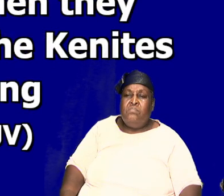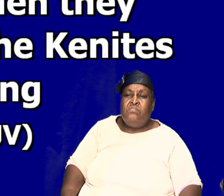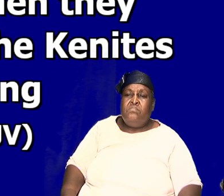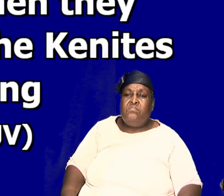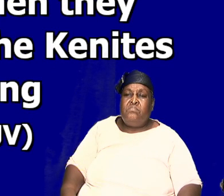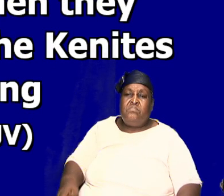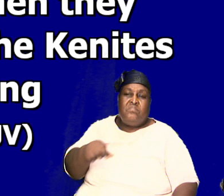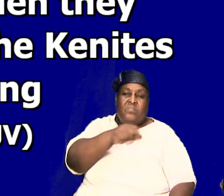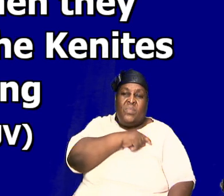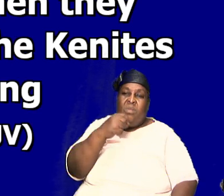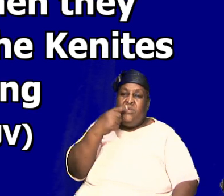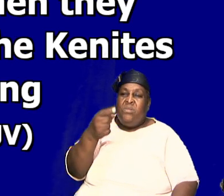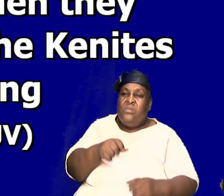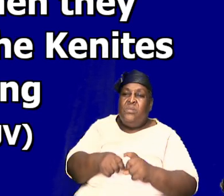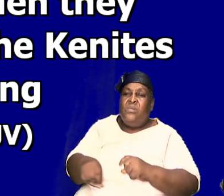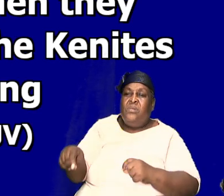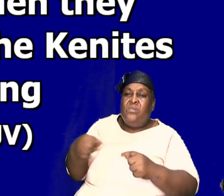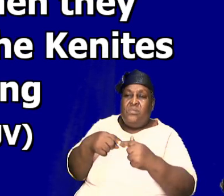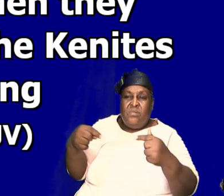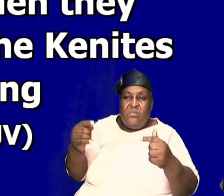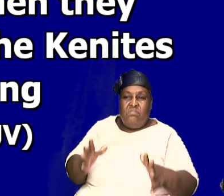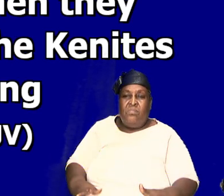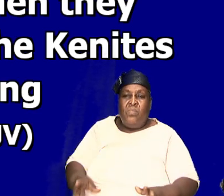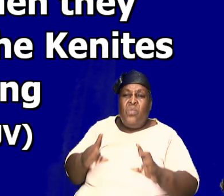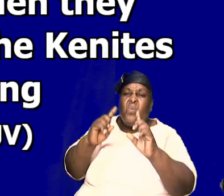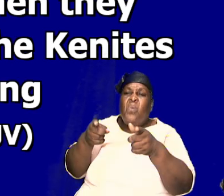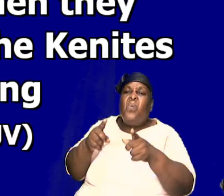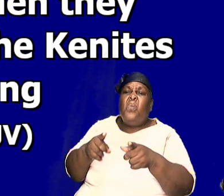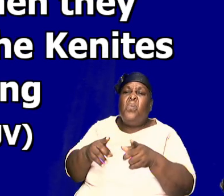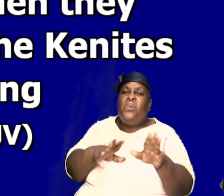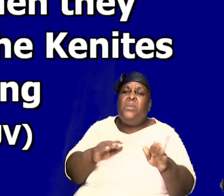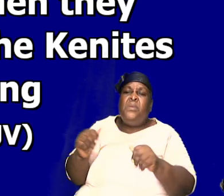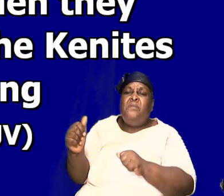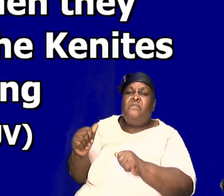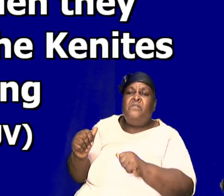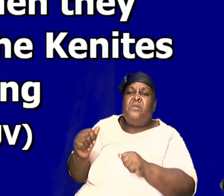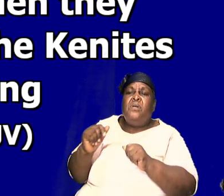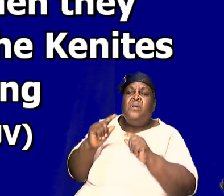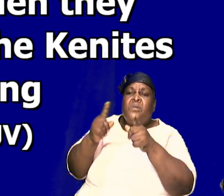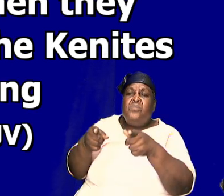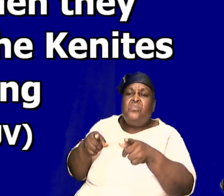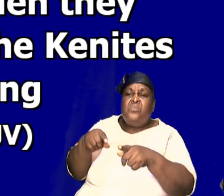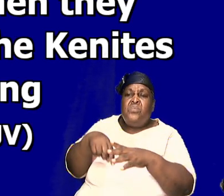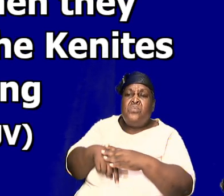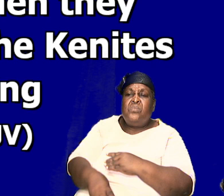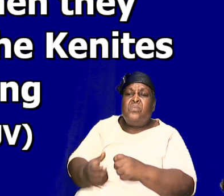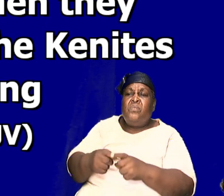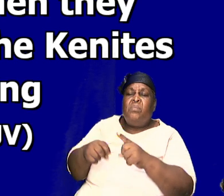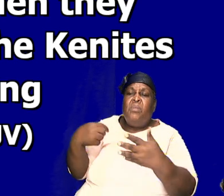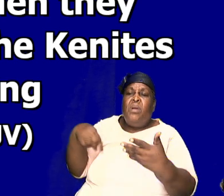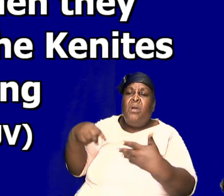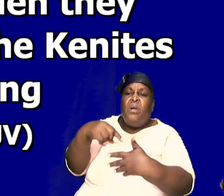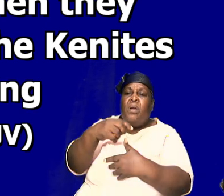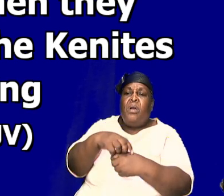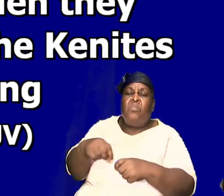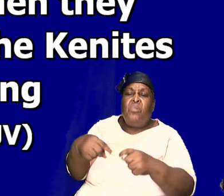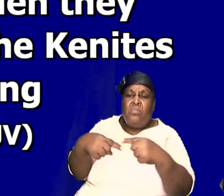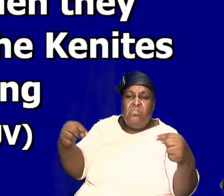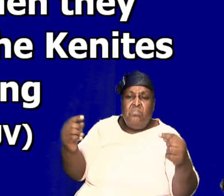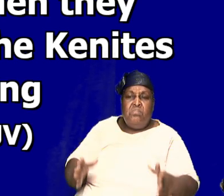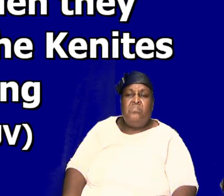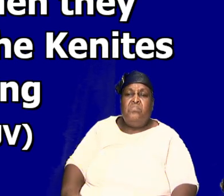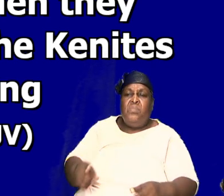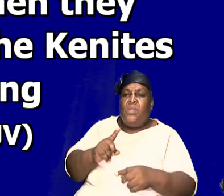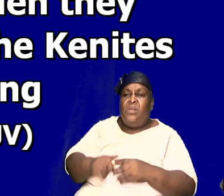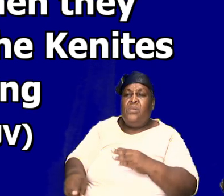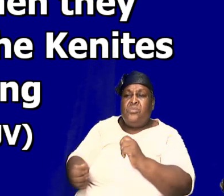And so I said unto the Canaanites, go and depart, get you going from among the Amalekites,